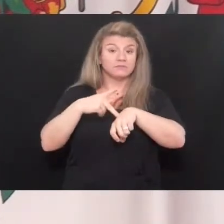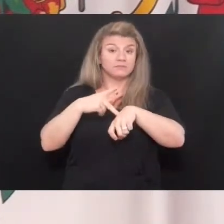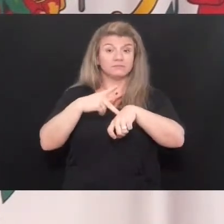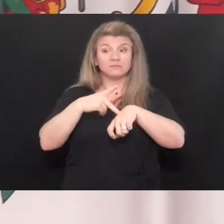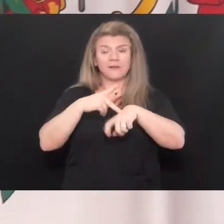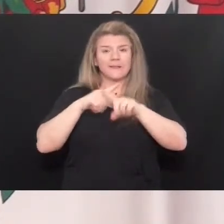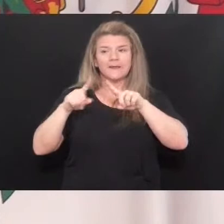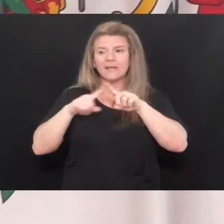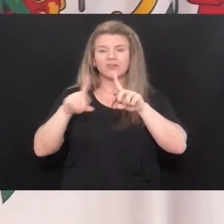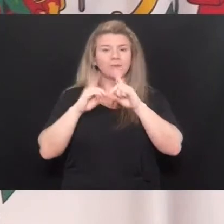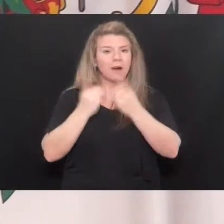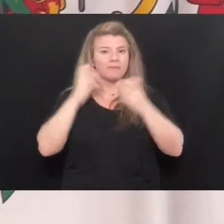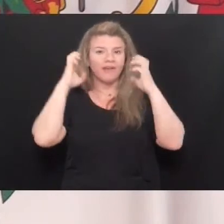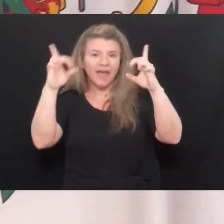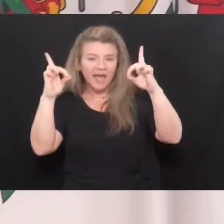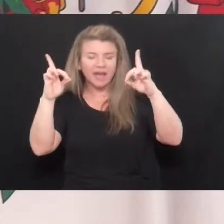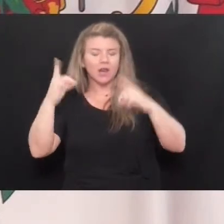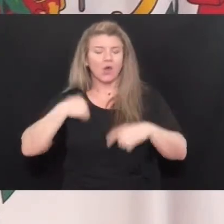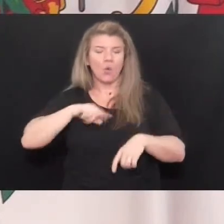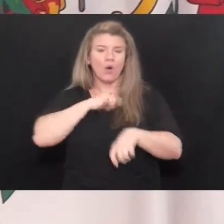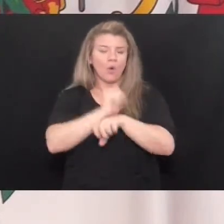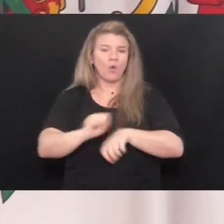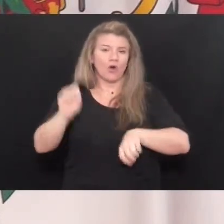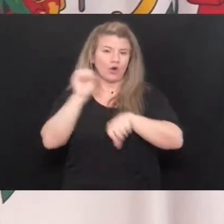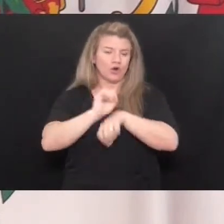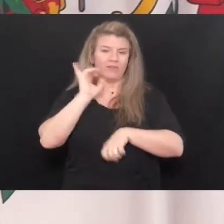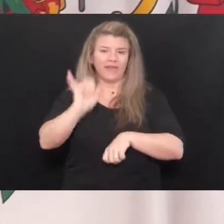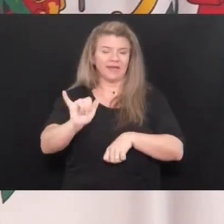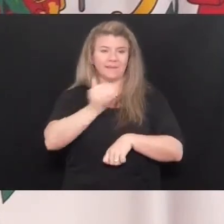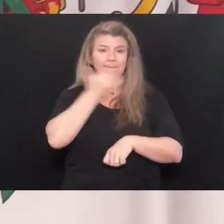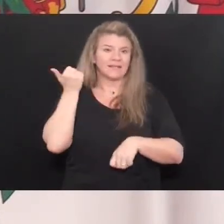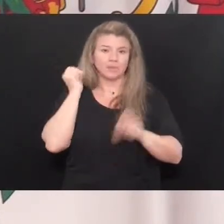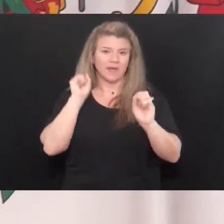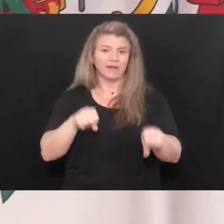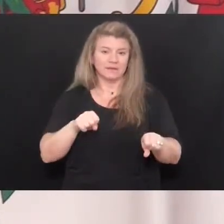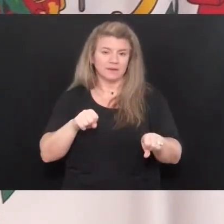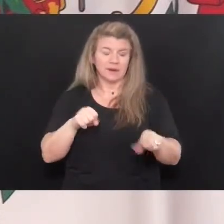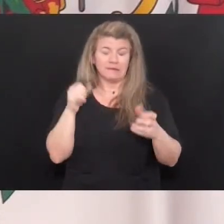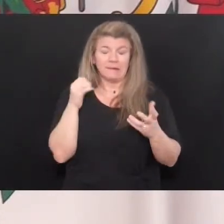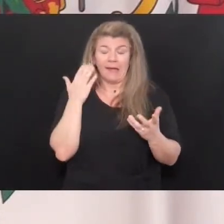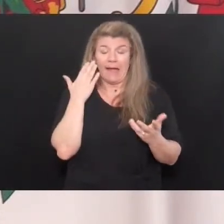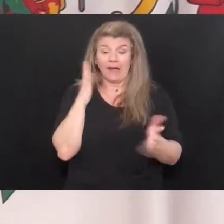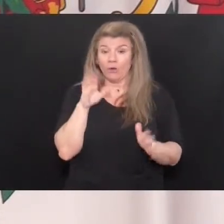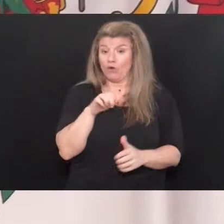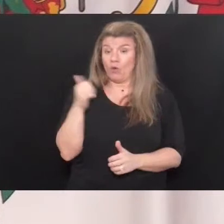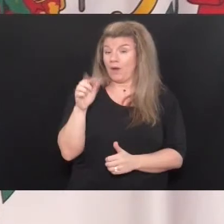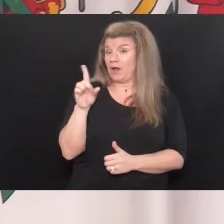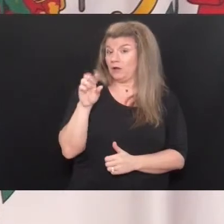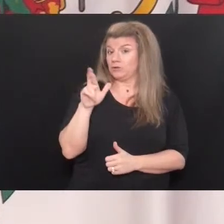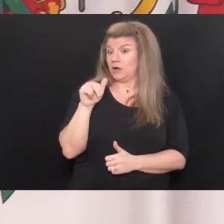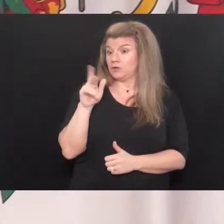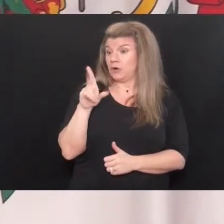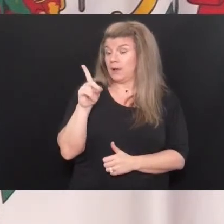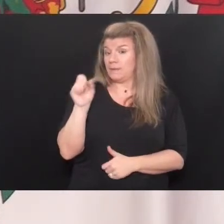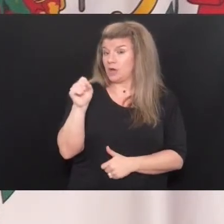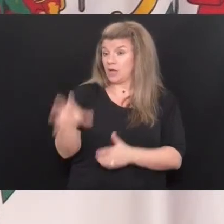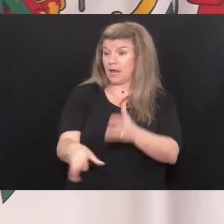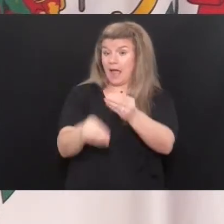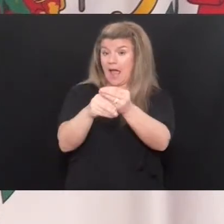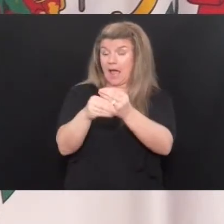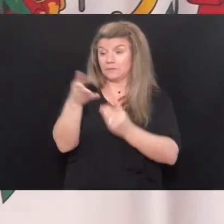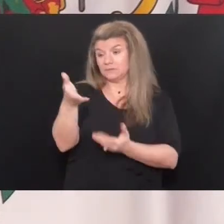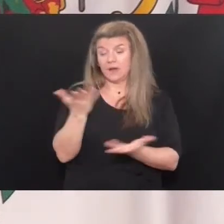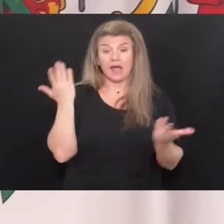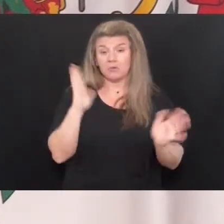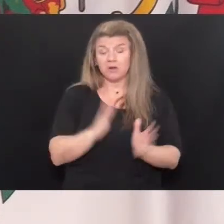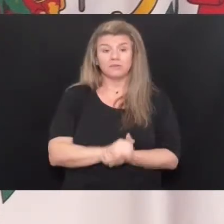all the Department of Ed, and we're working that, Mark, in every way. And I don't know what else Dr. Amjad could add. Maybe she would choose to add